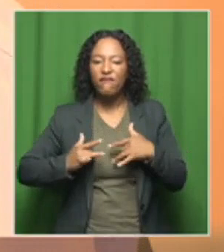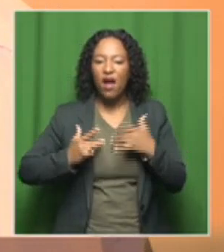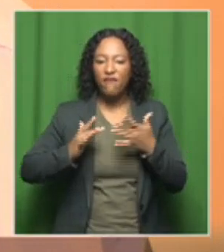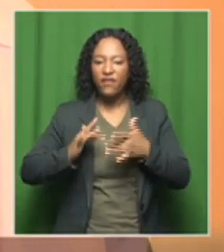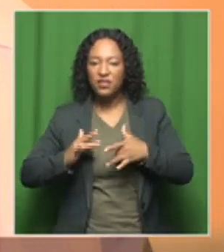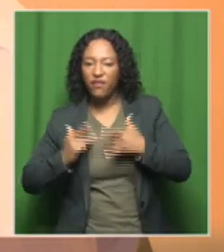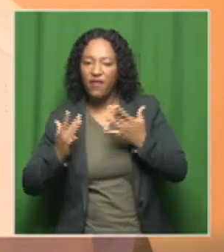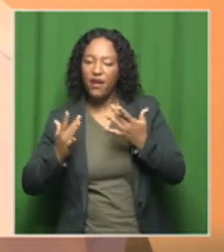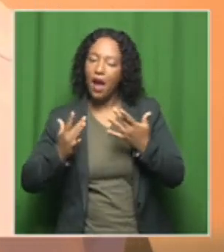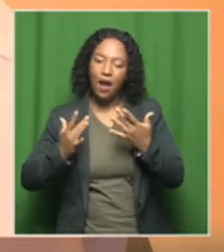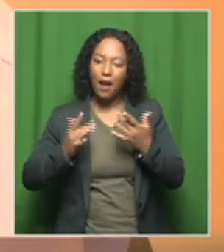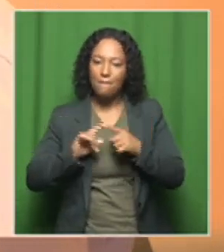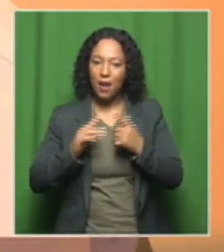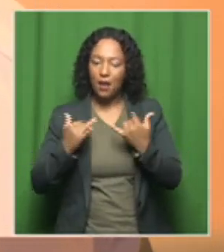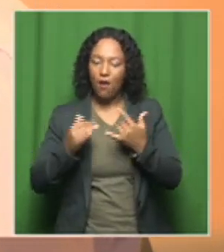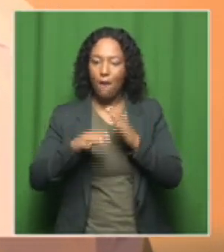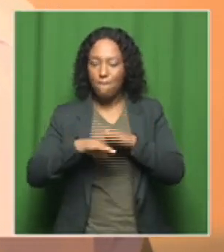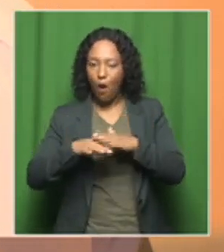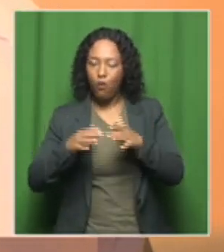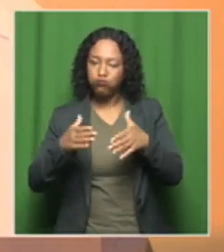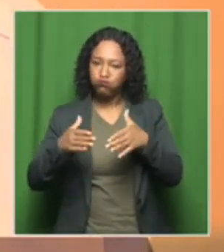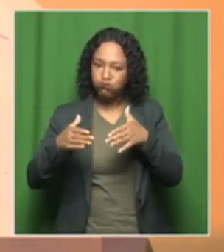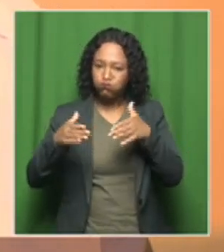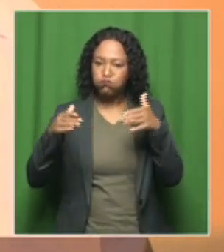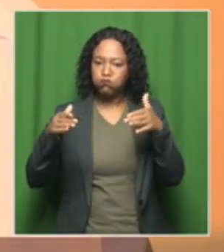or so, to growing into the new